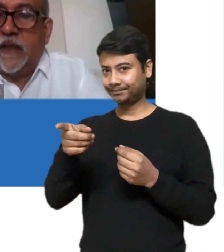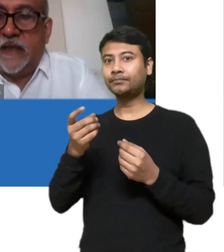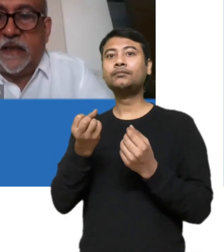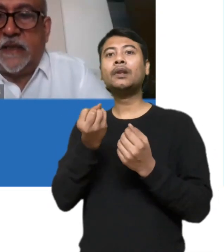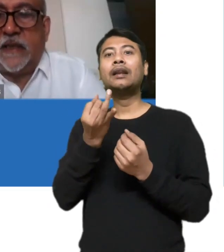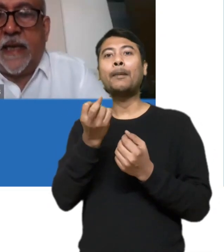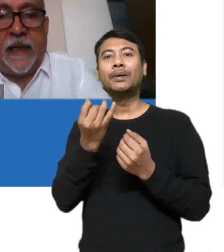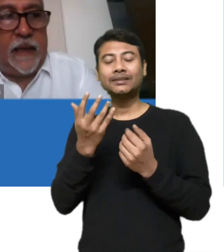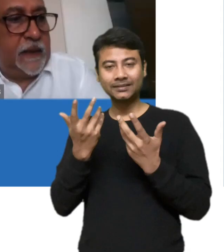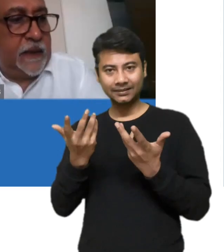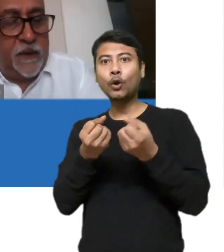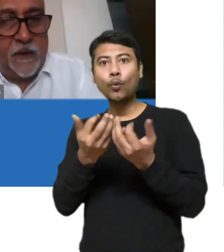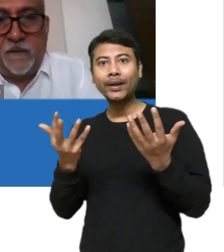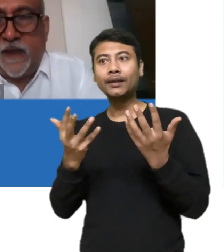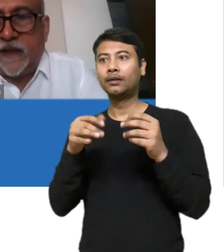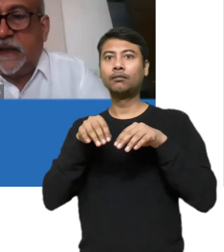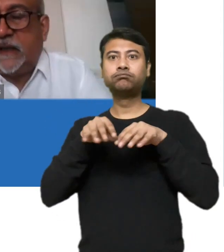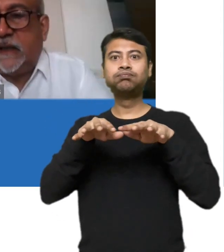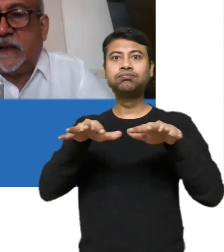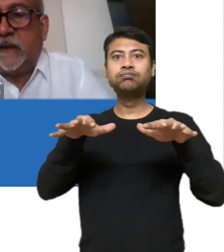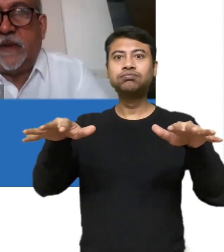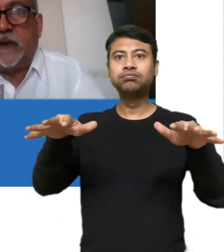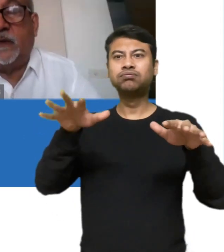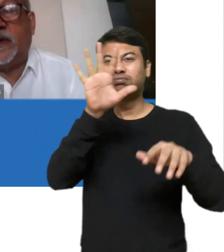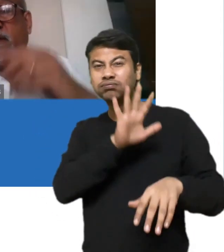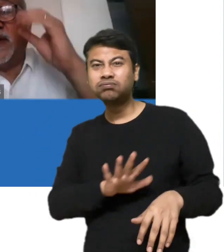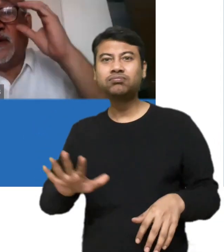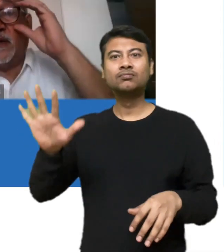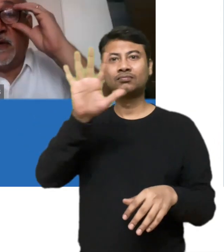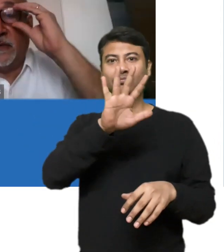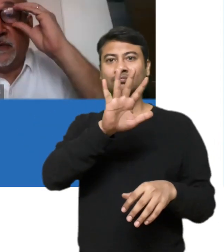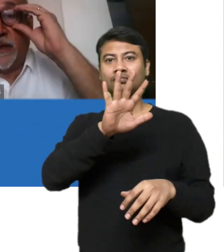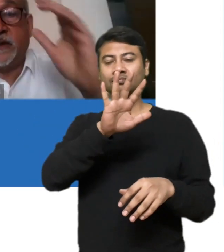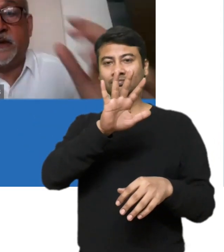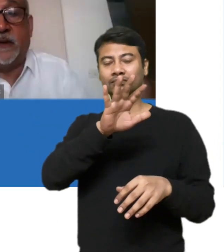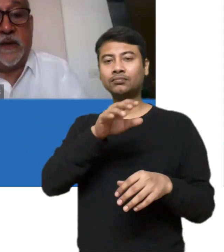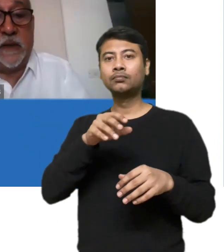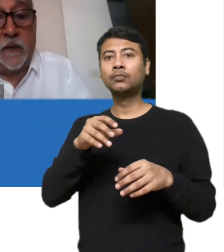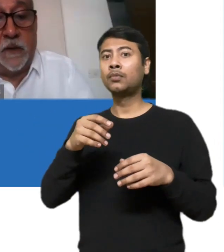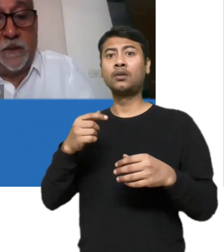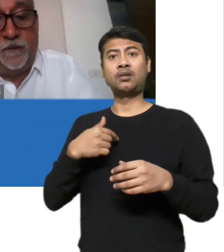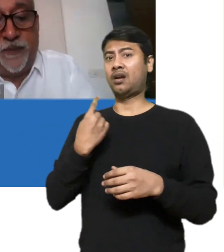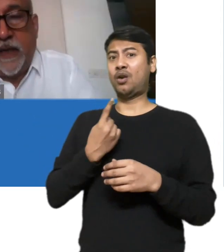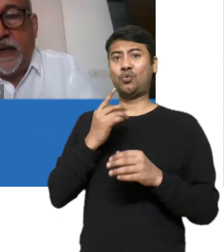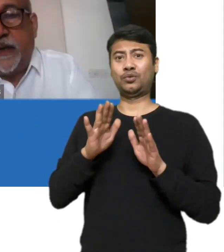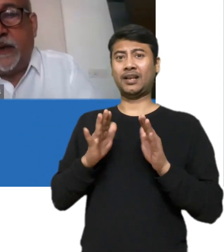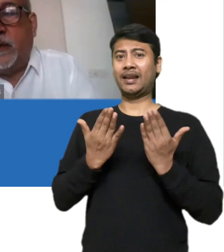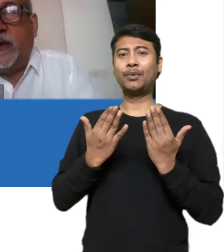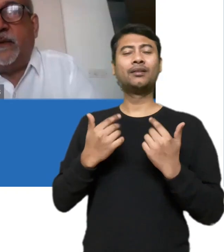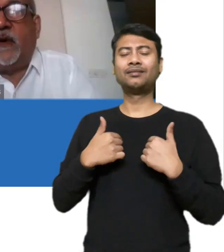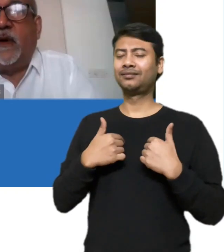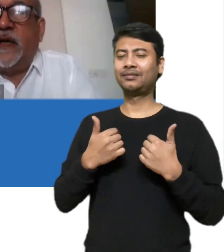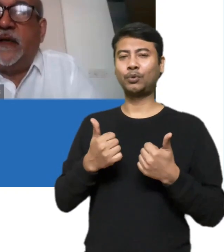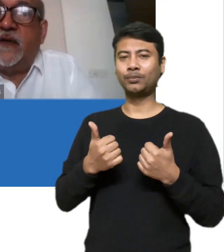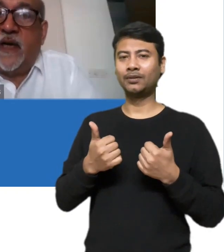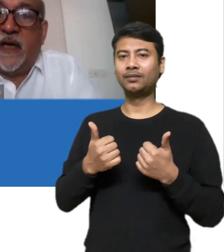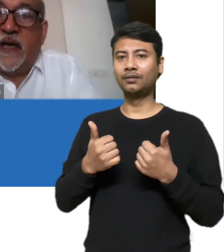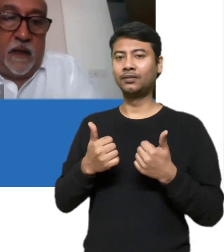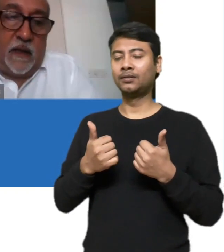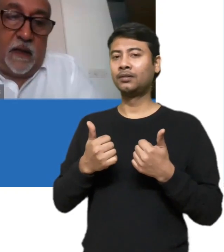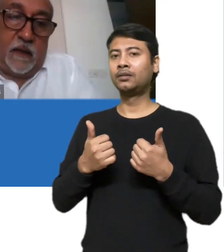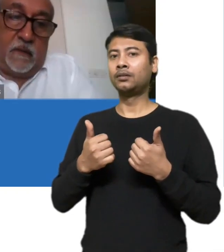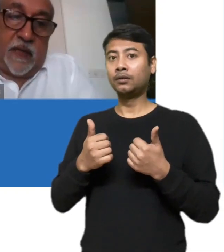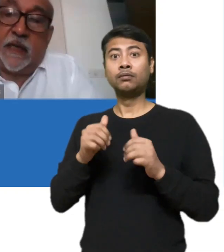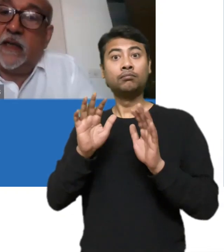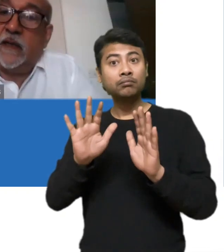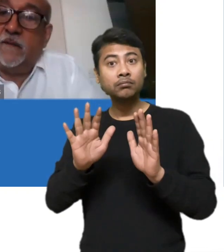the numbers, the scale, the fact that we're not going to be able to do this alone. We've already